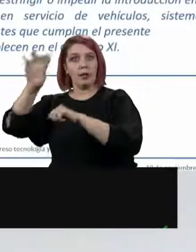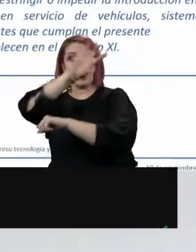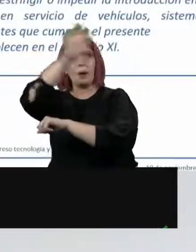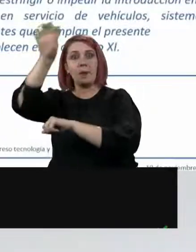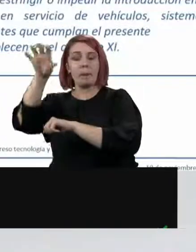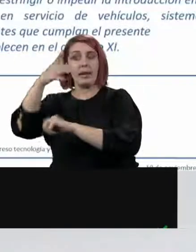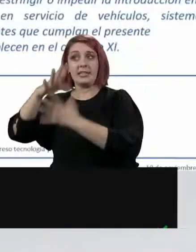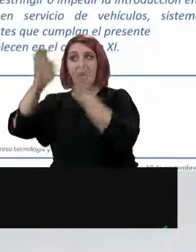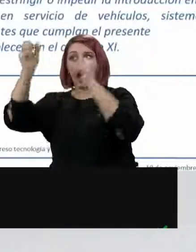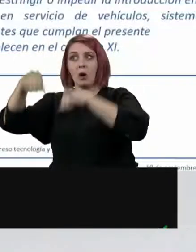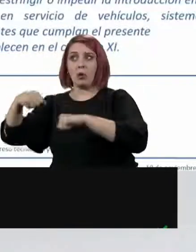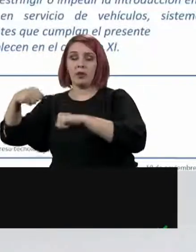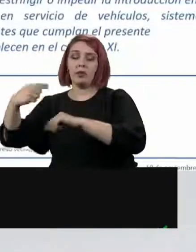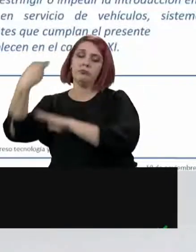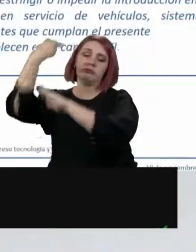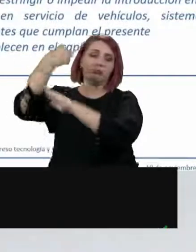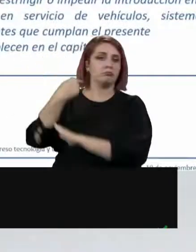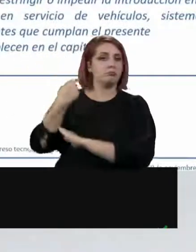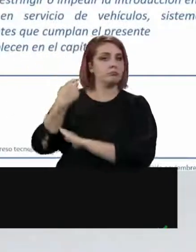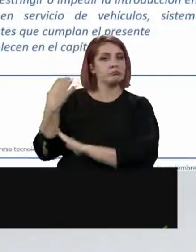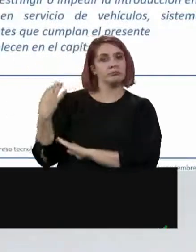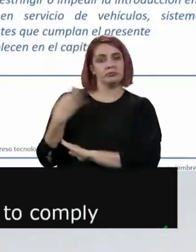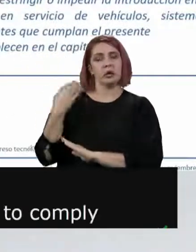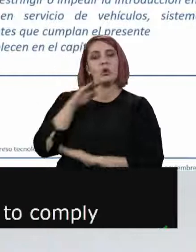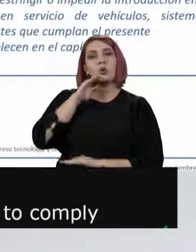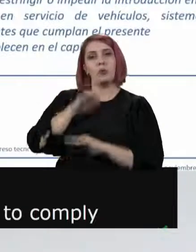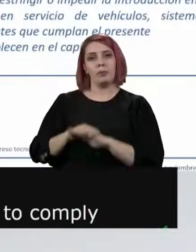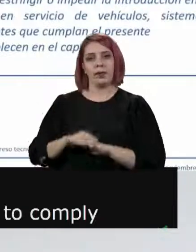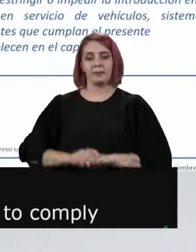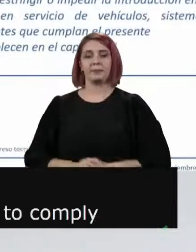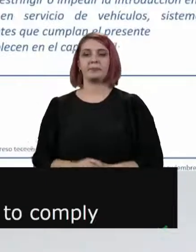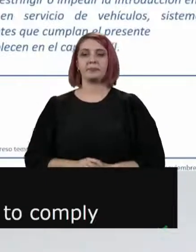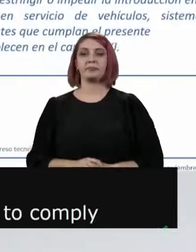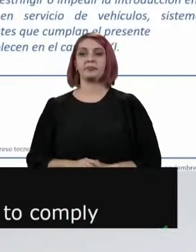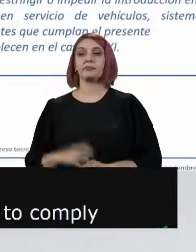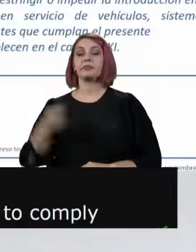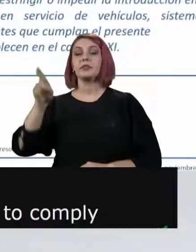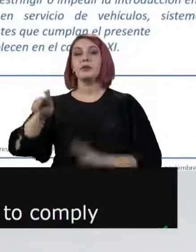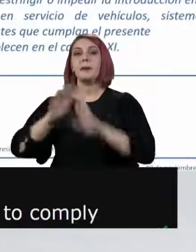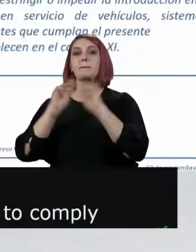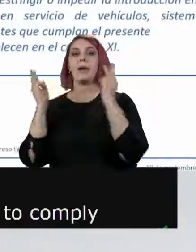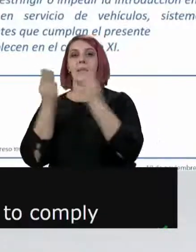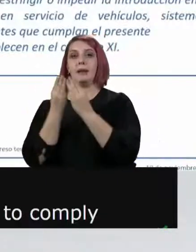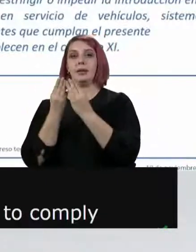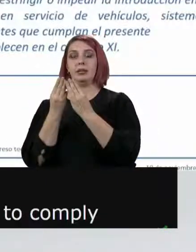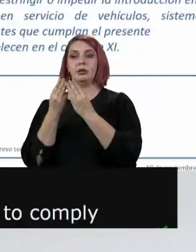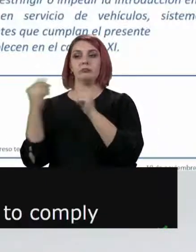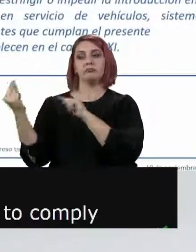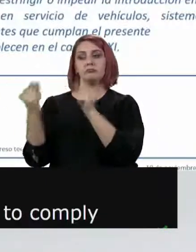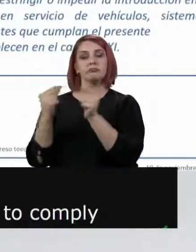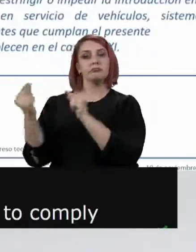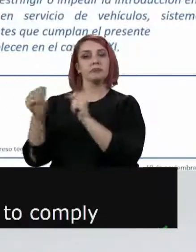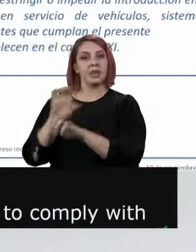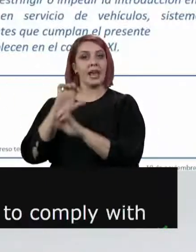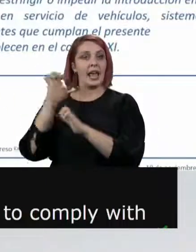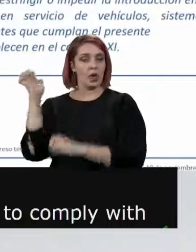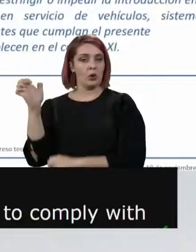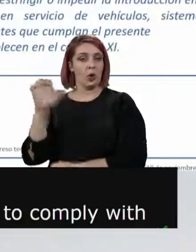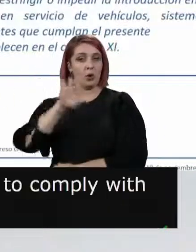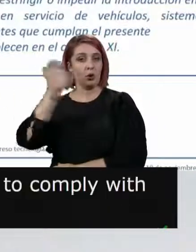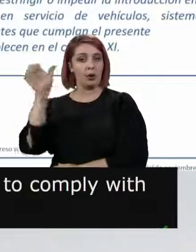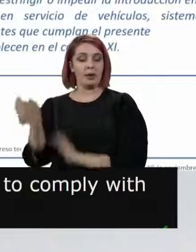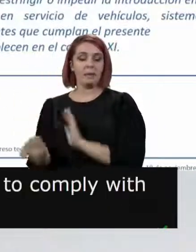to comply with the requirements agreed by with the other member states of the